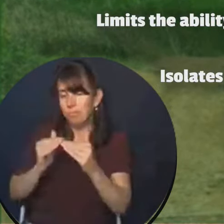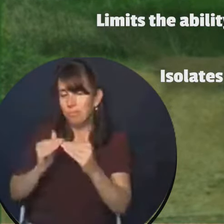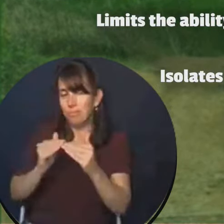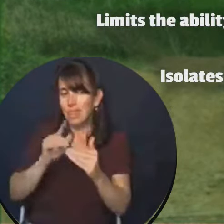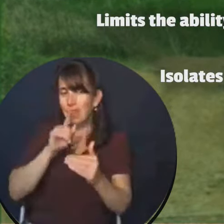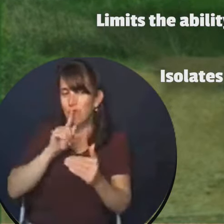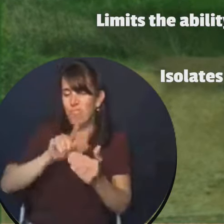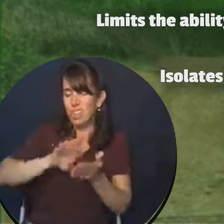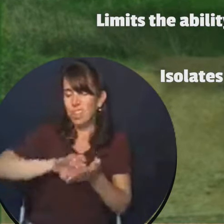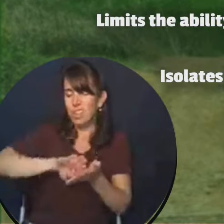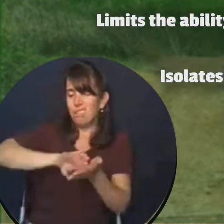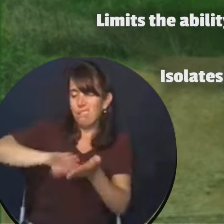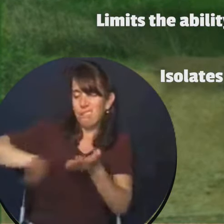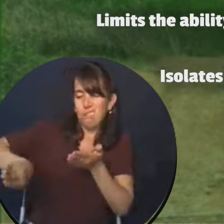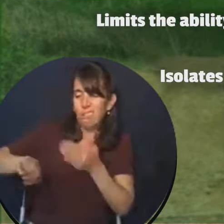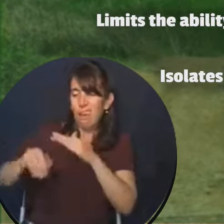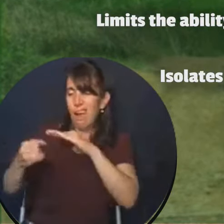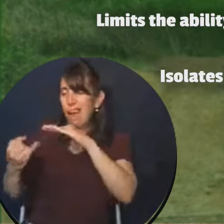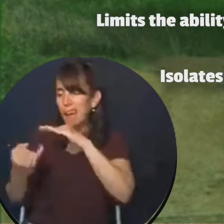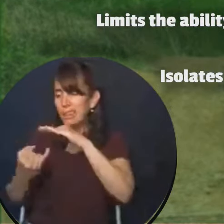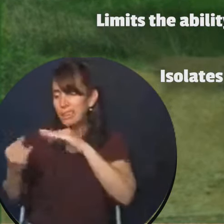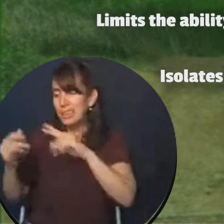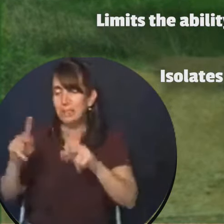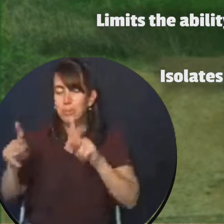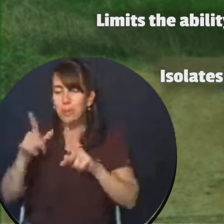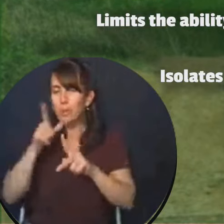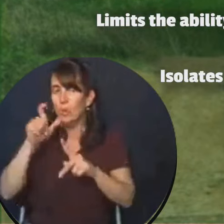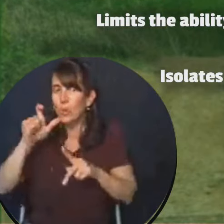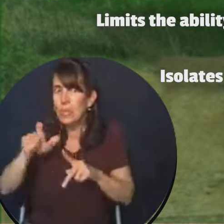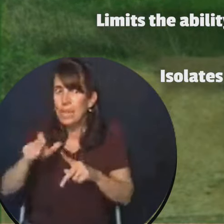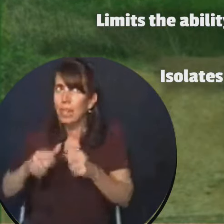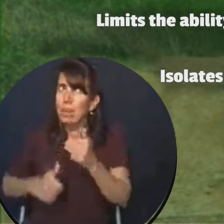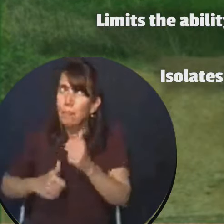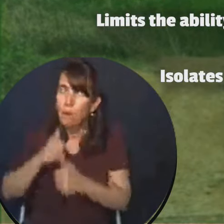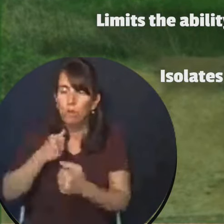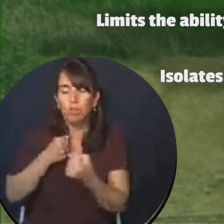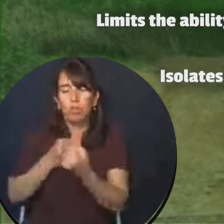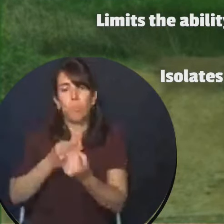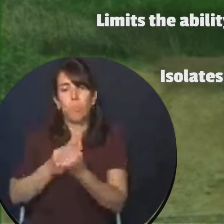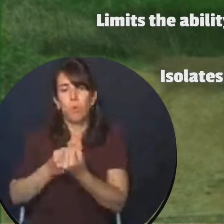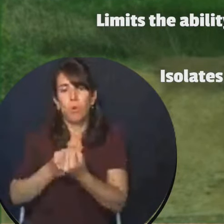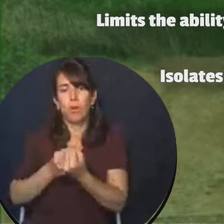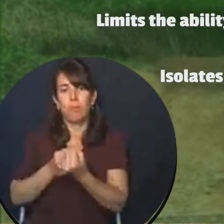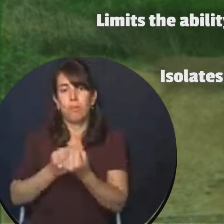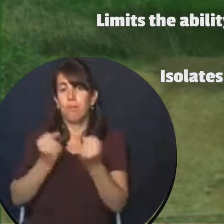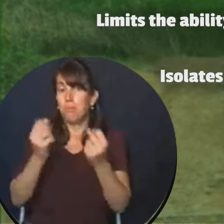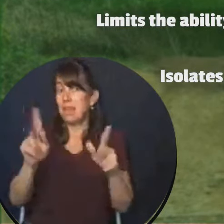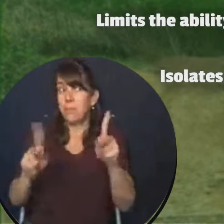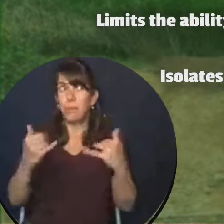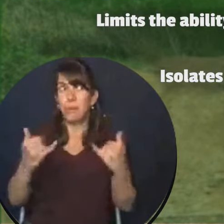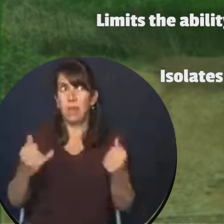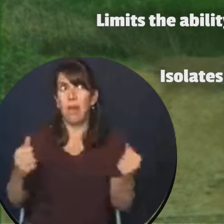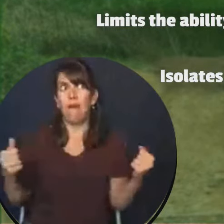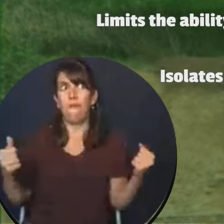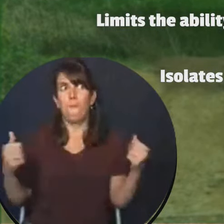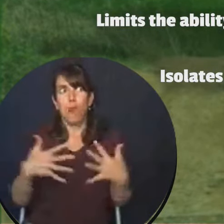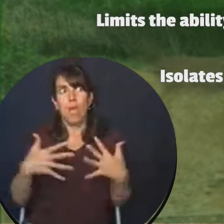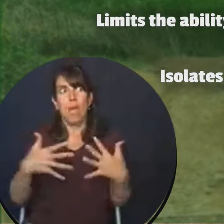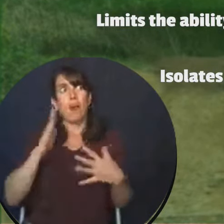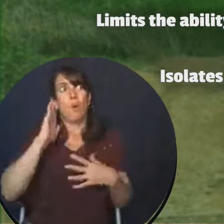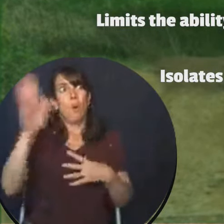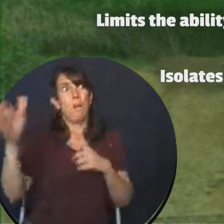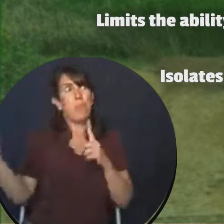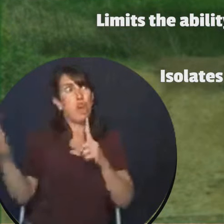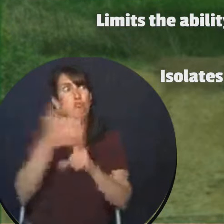help the most from movement comrades and resources. Fear of arrest, fear of investigation, for already